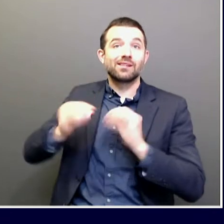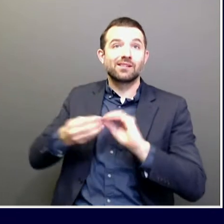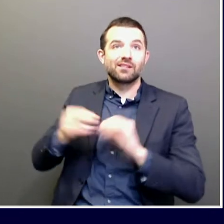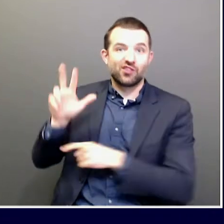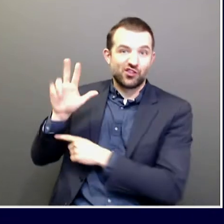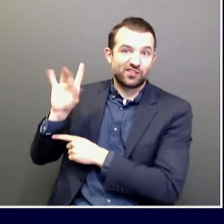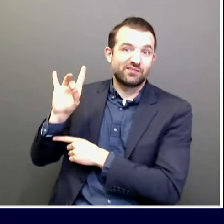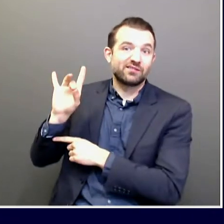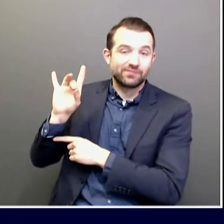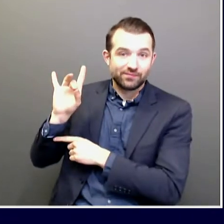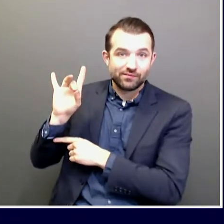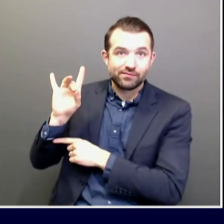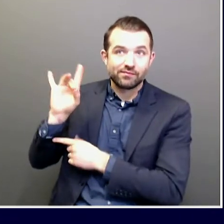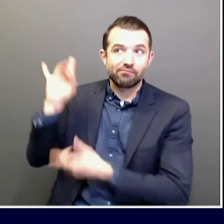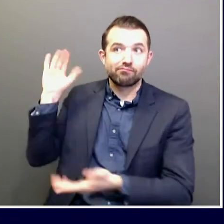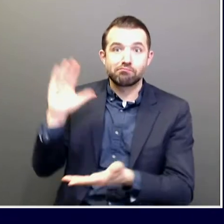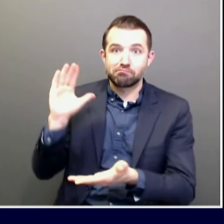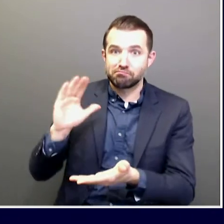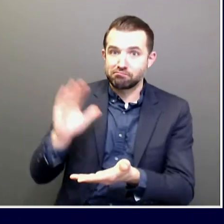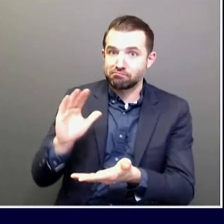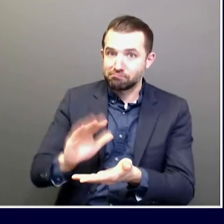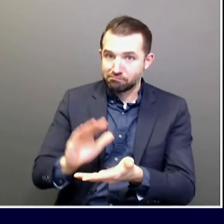at 17.4%.